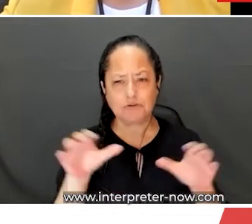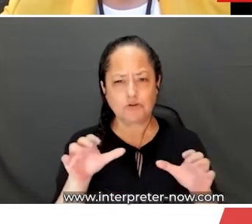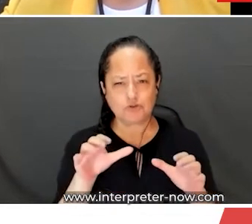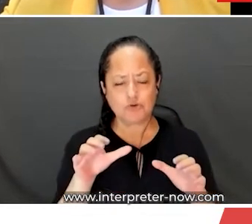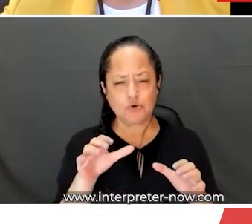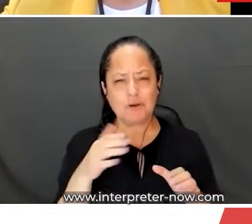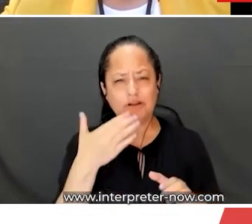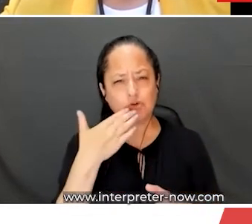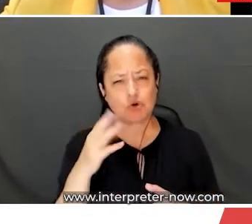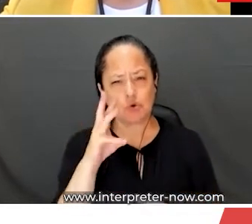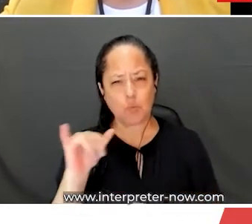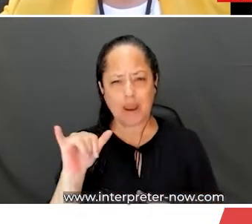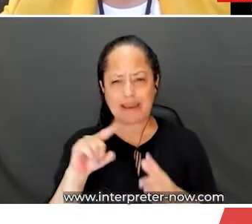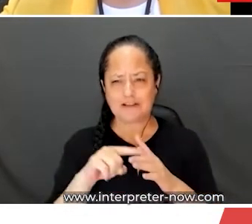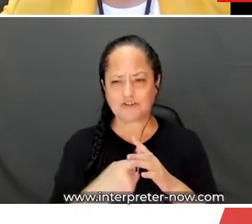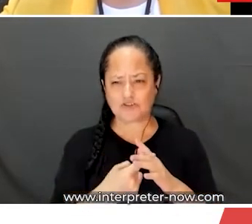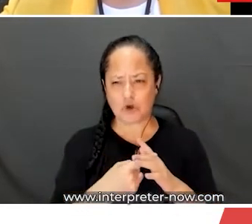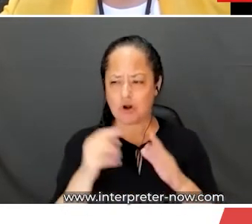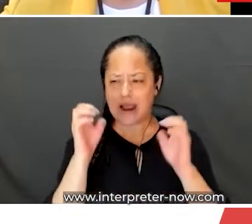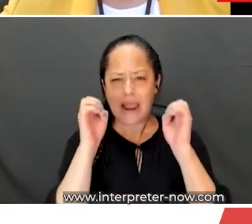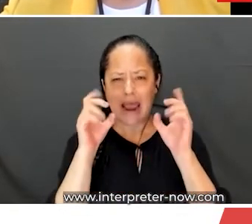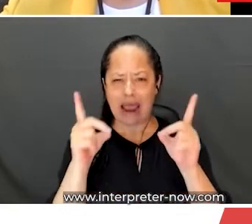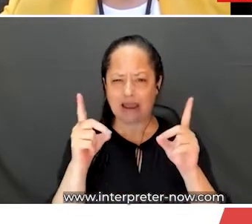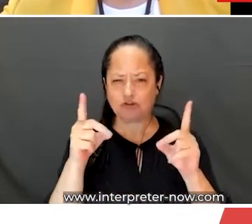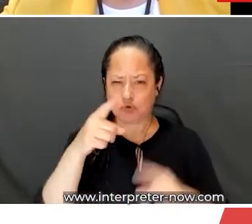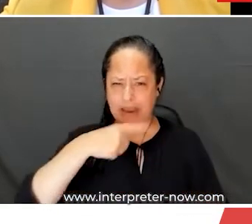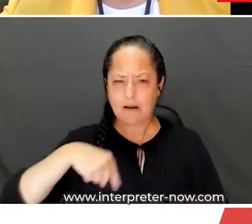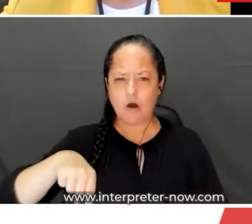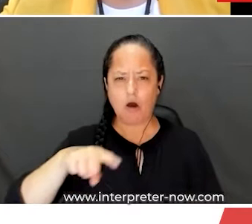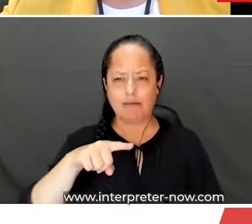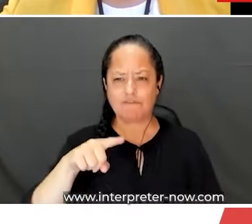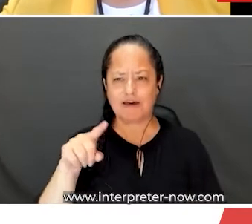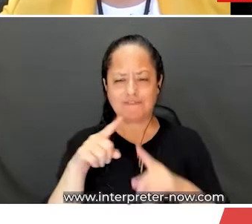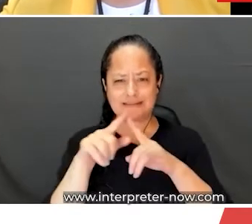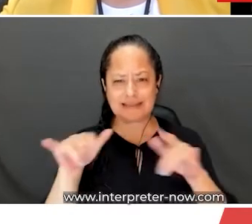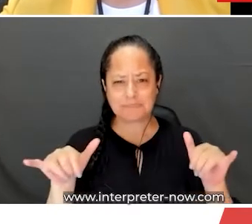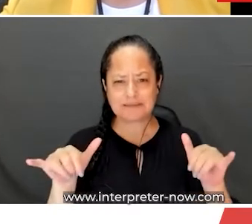start. So let's educate all of us. And at the same time,